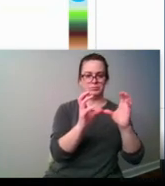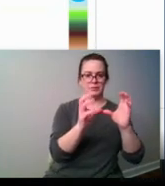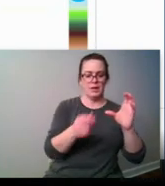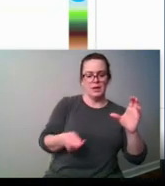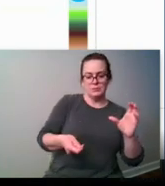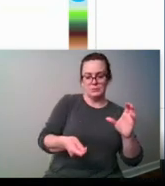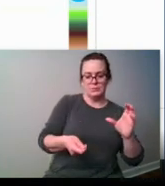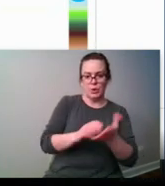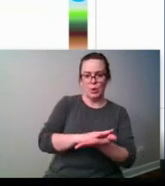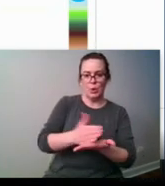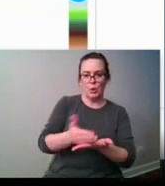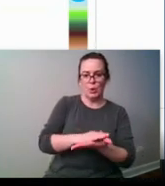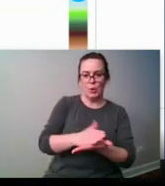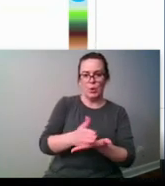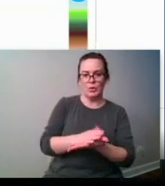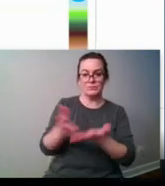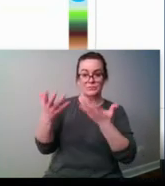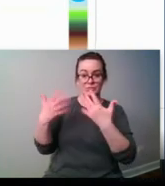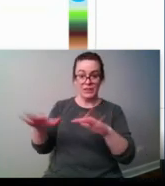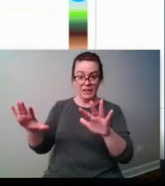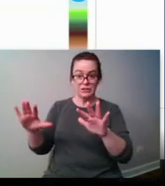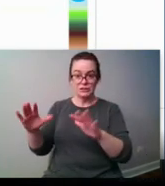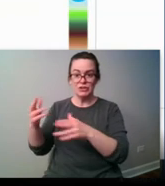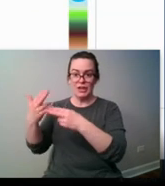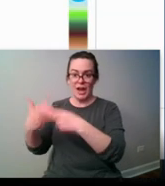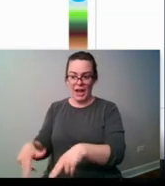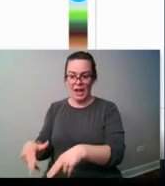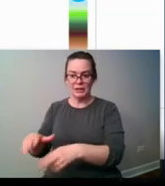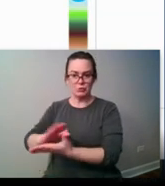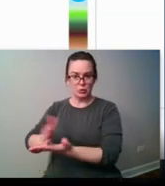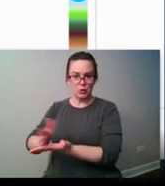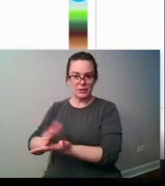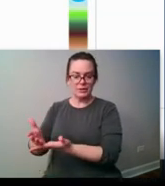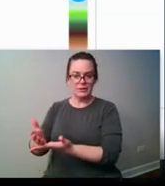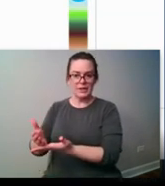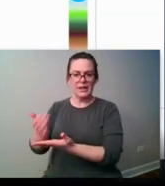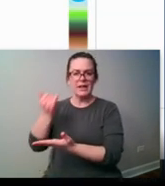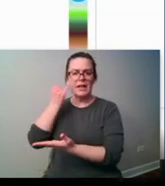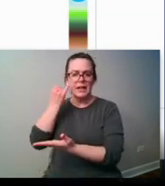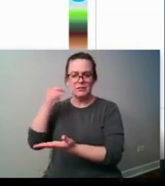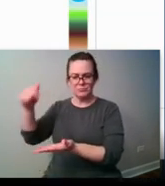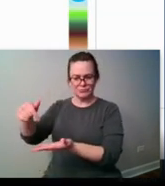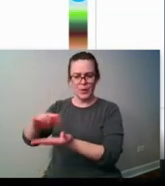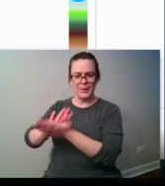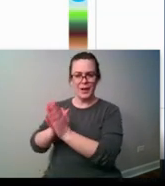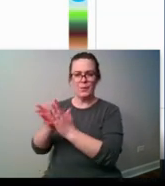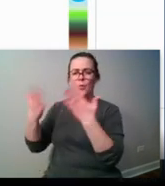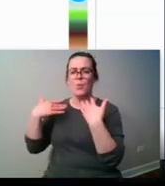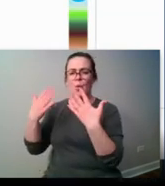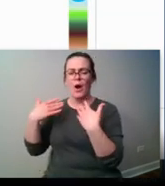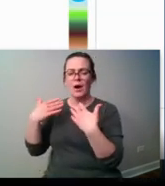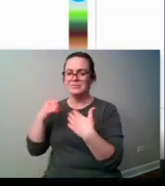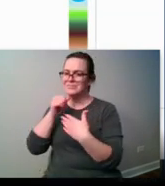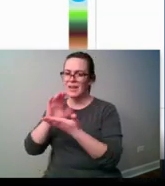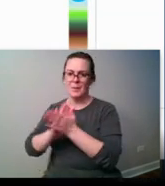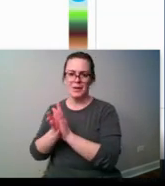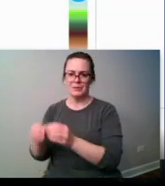cooked. If you were to cool this egg off, it would not turn back into this uncooked